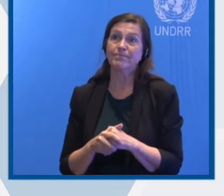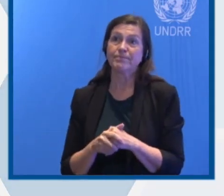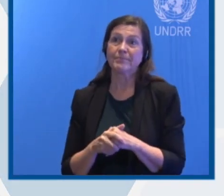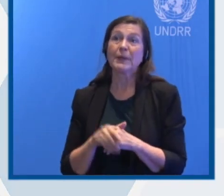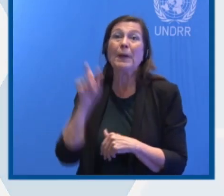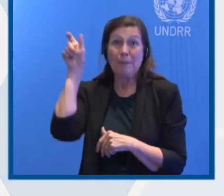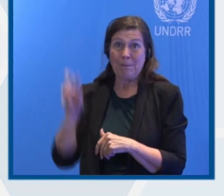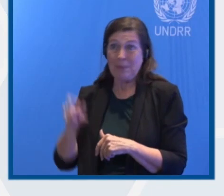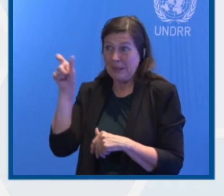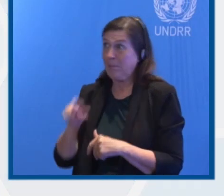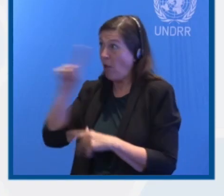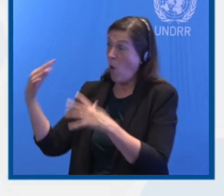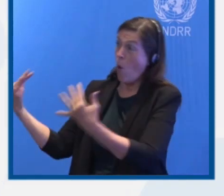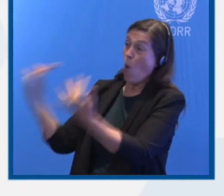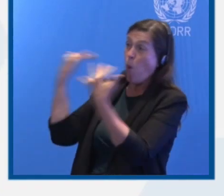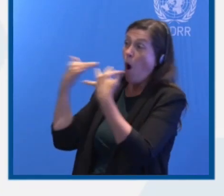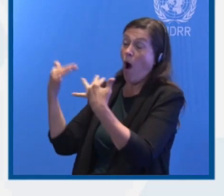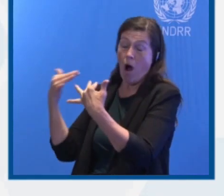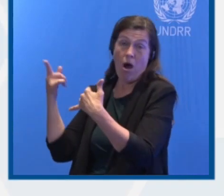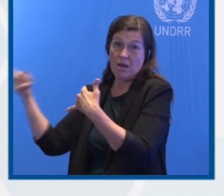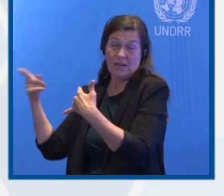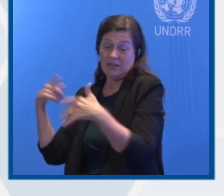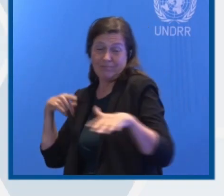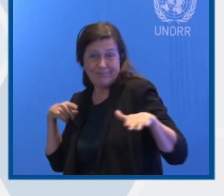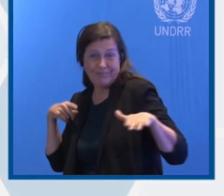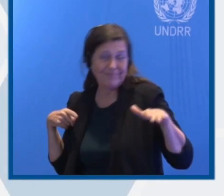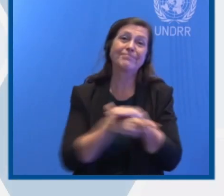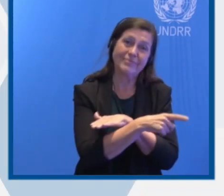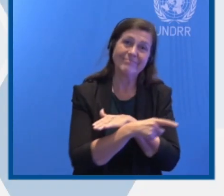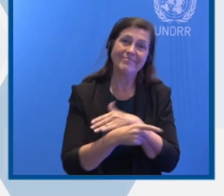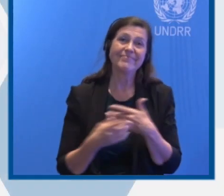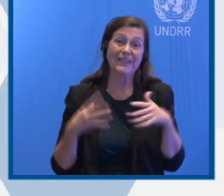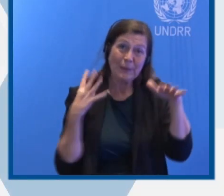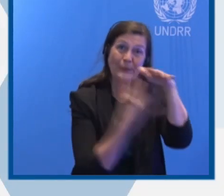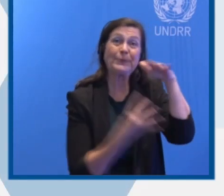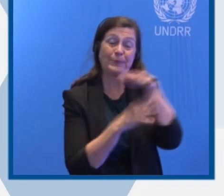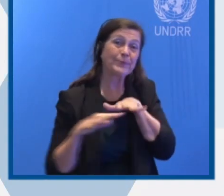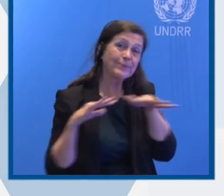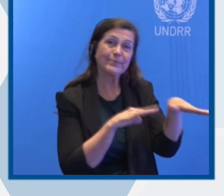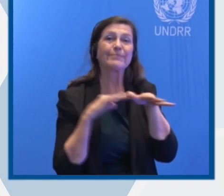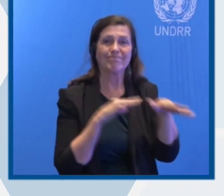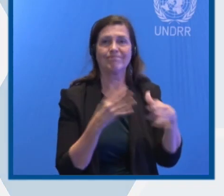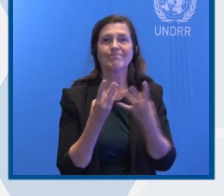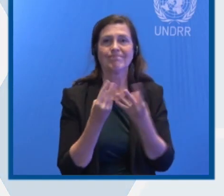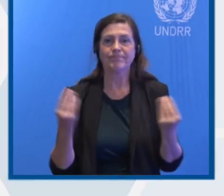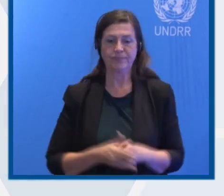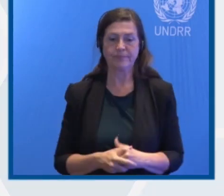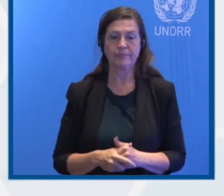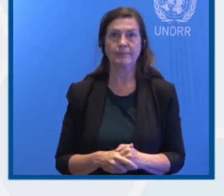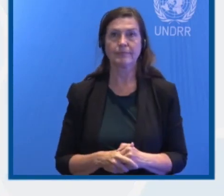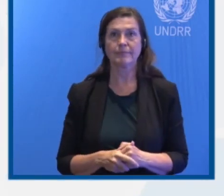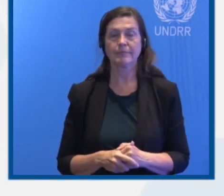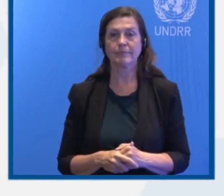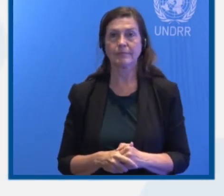Thank you very much for those comments, and there is a lot to ponder over. You started